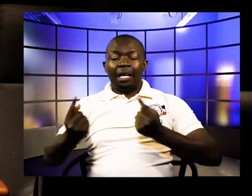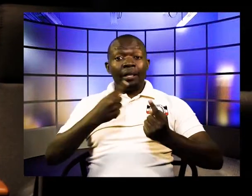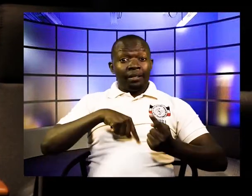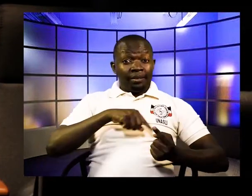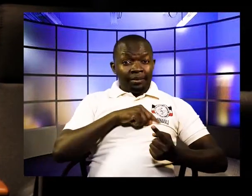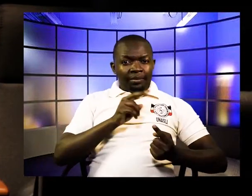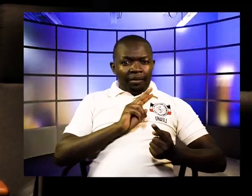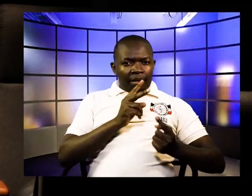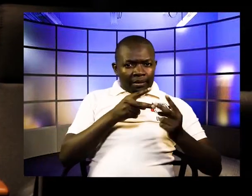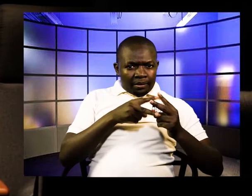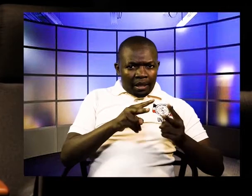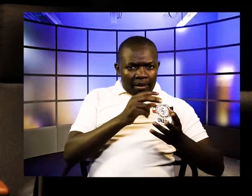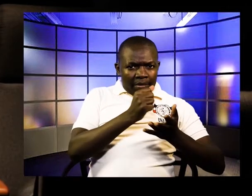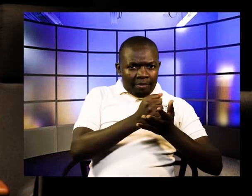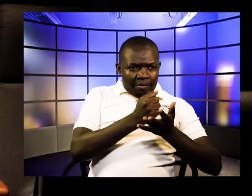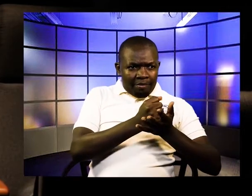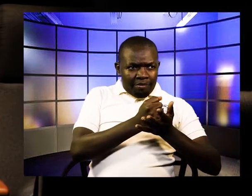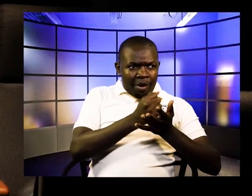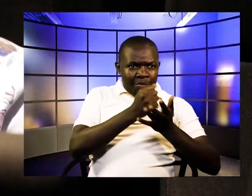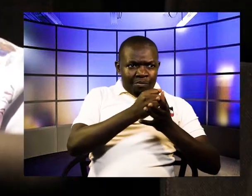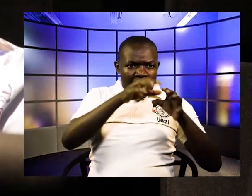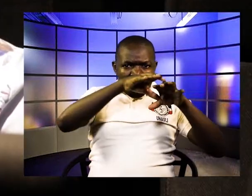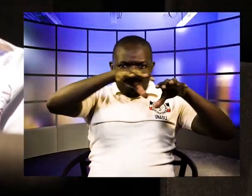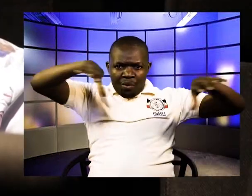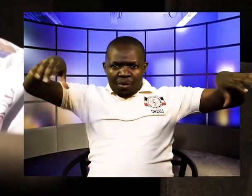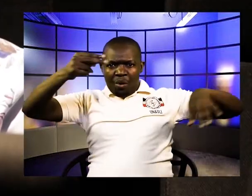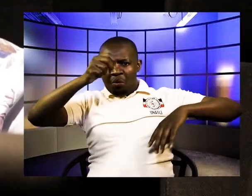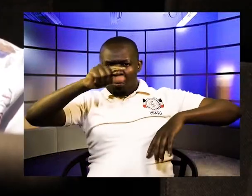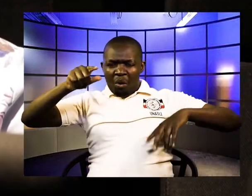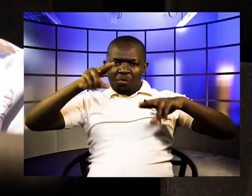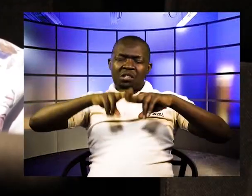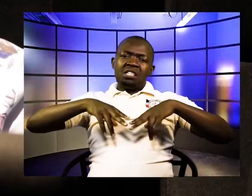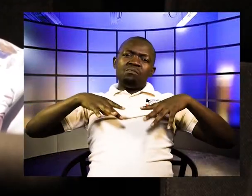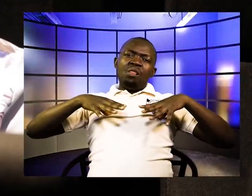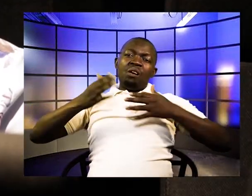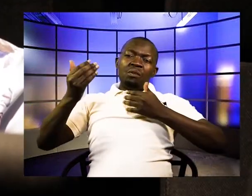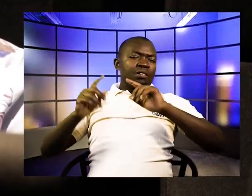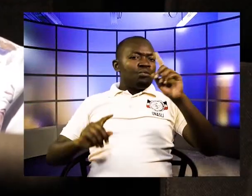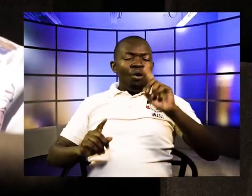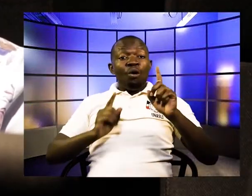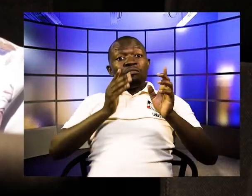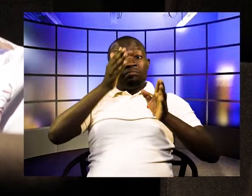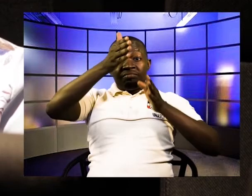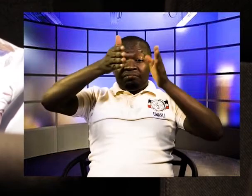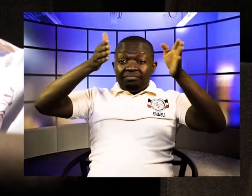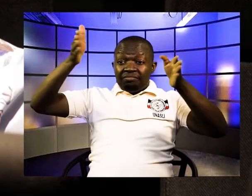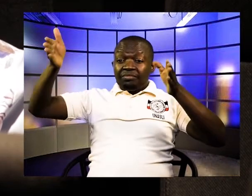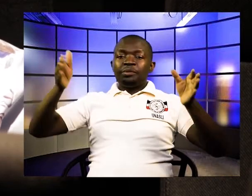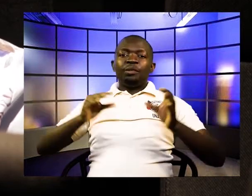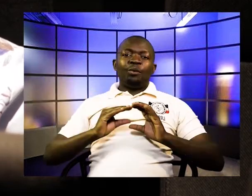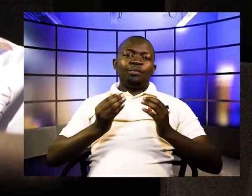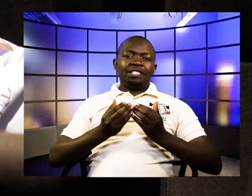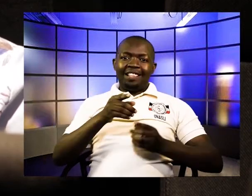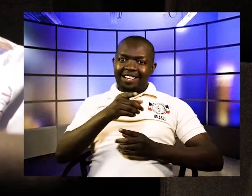sat in the banking halls and waited for them, we've gone out in the communities where they are, and that is how they have